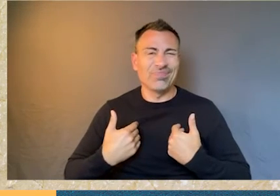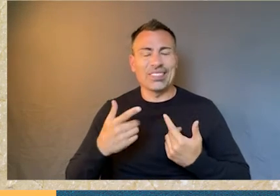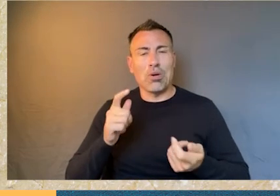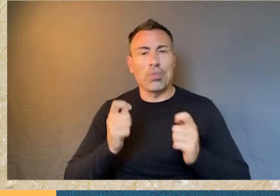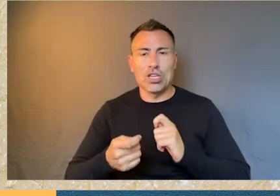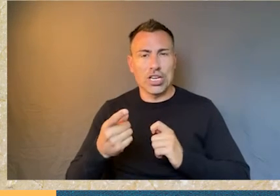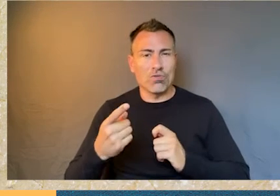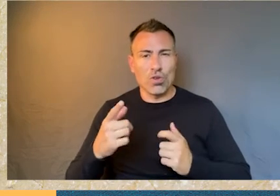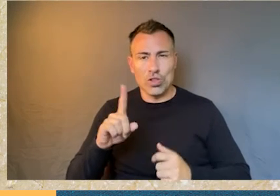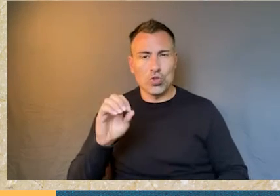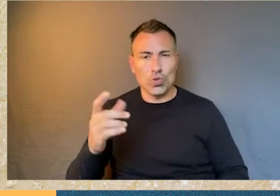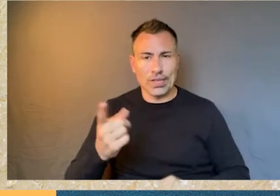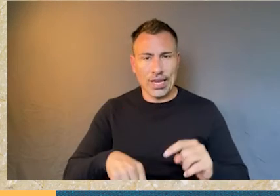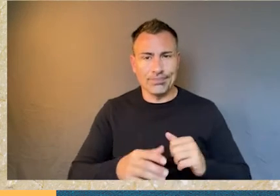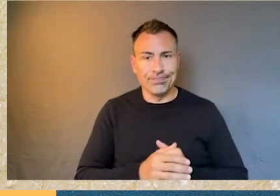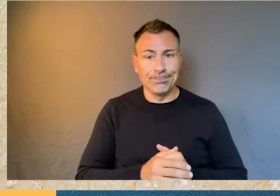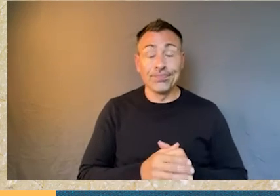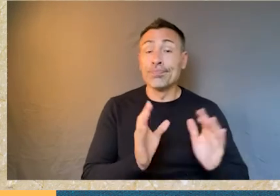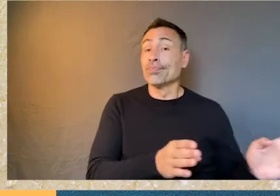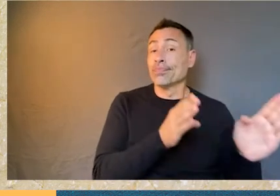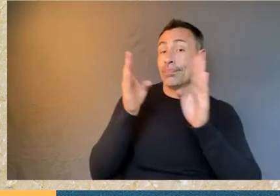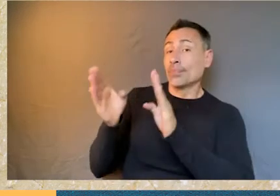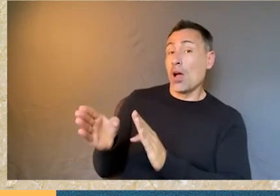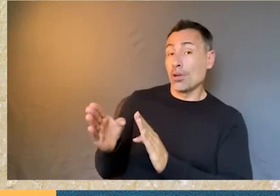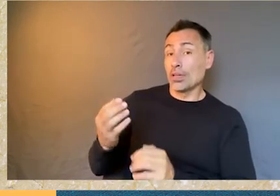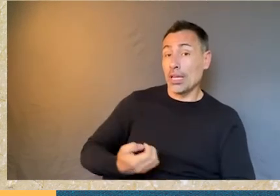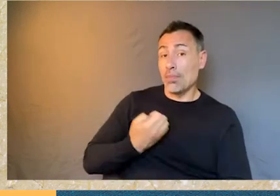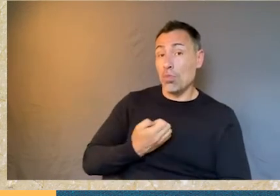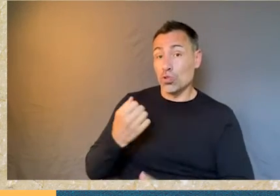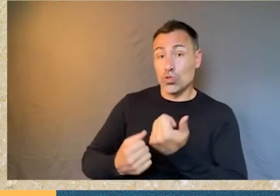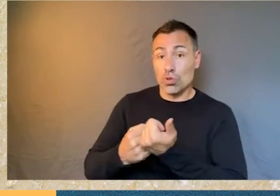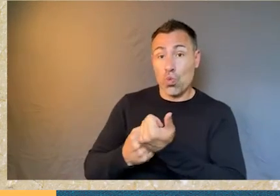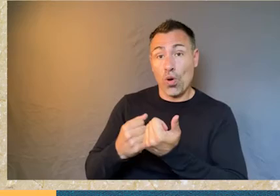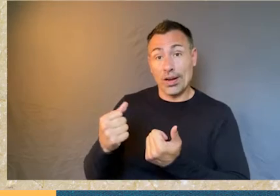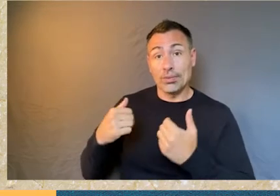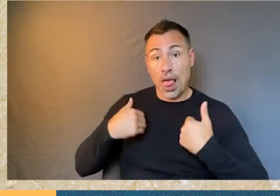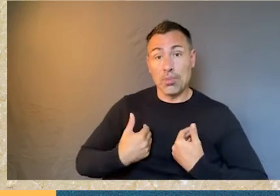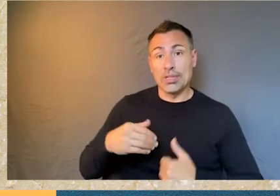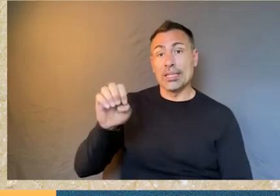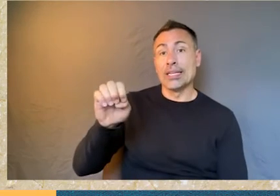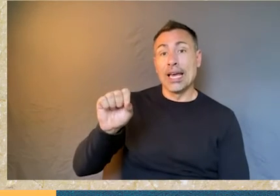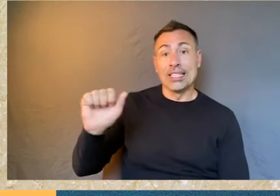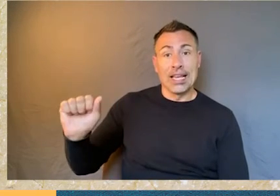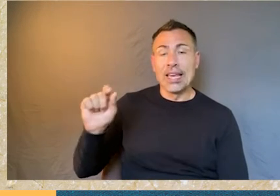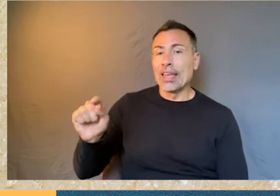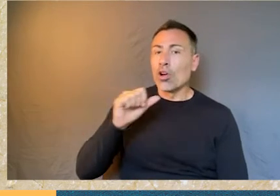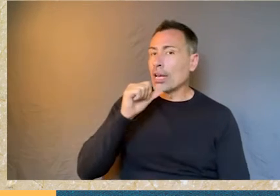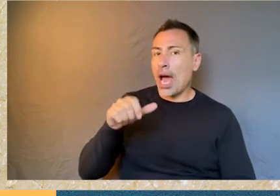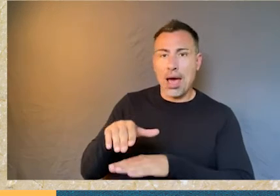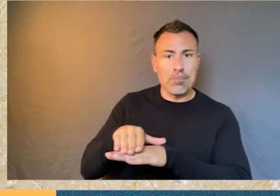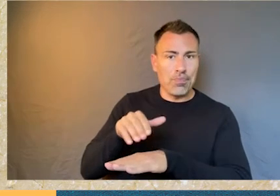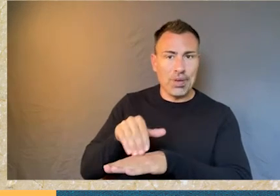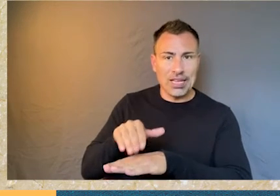Now on to emotional support animals. Emotional support animals, or ESAs, are not pets. They are